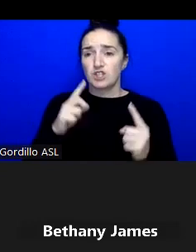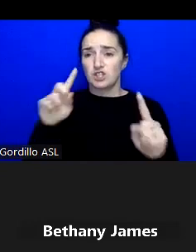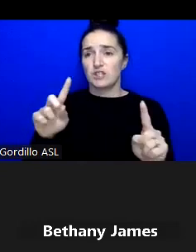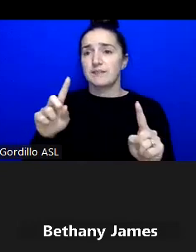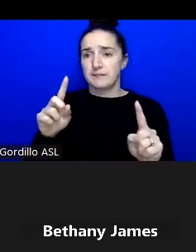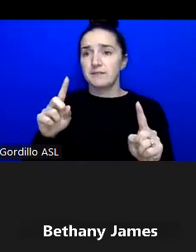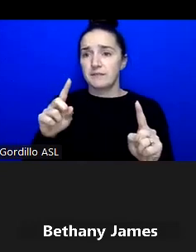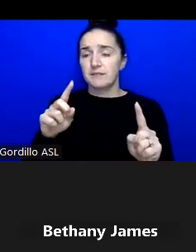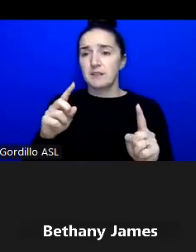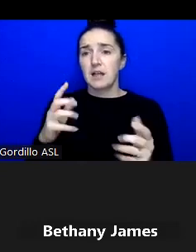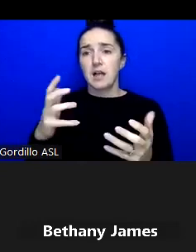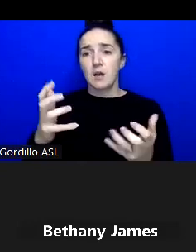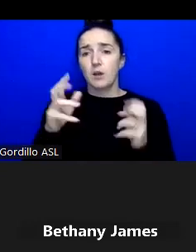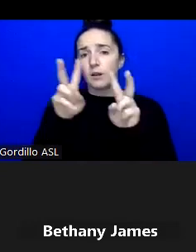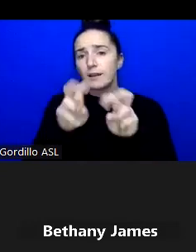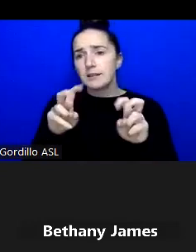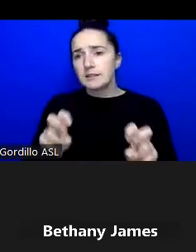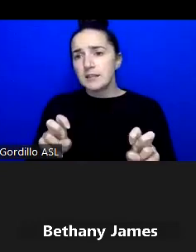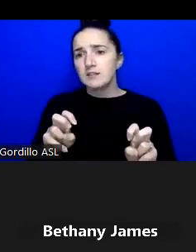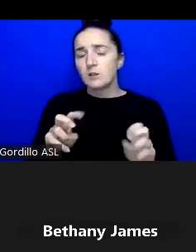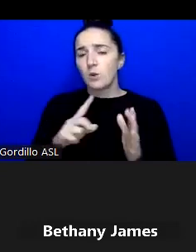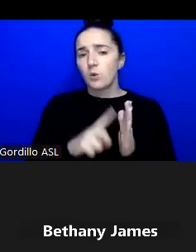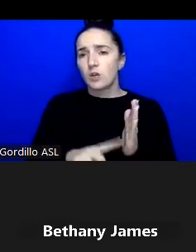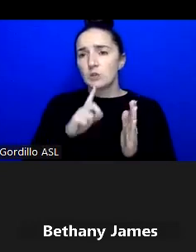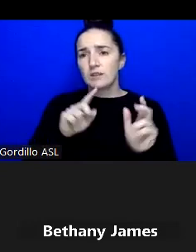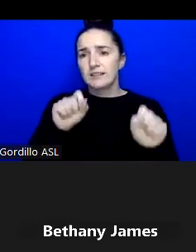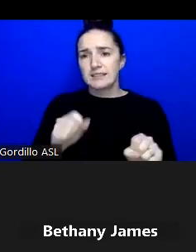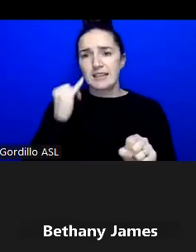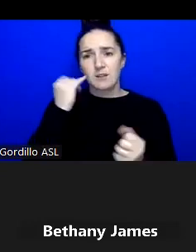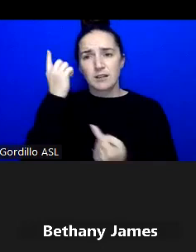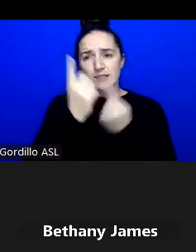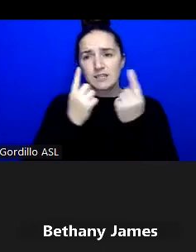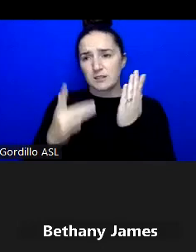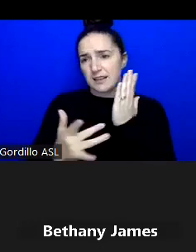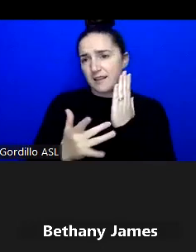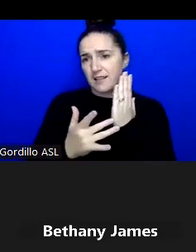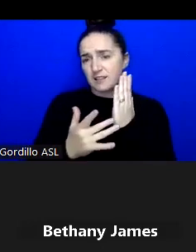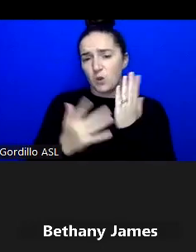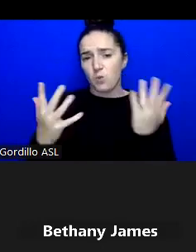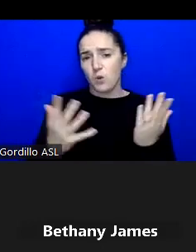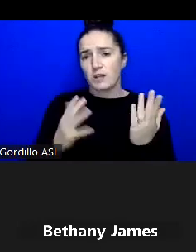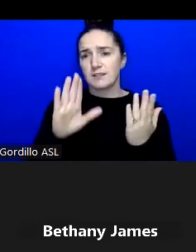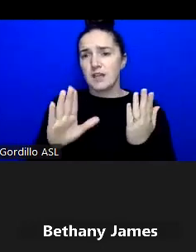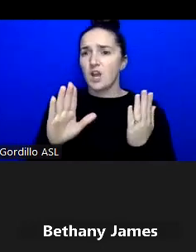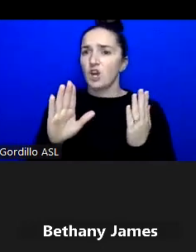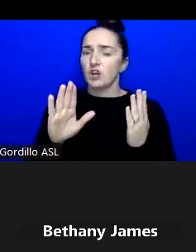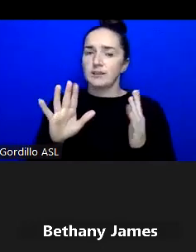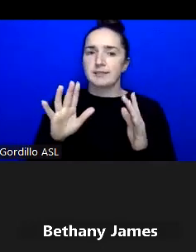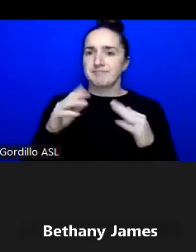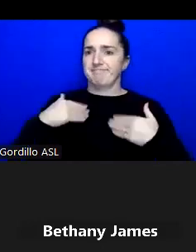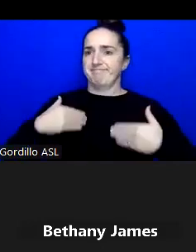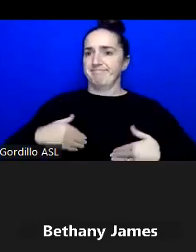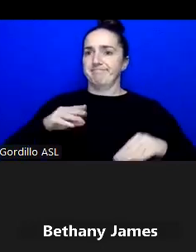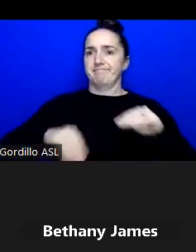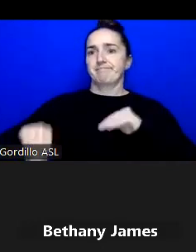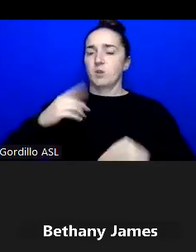want to assess what is realistic if they are considering technology. What does their manual dexterity look like? What about their visual